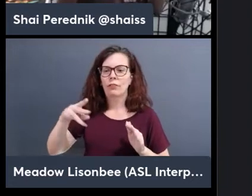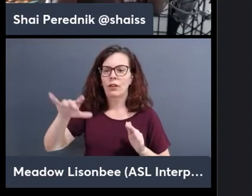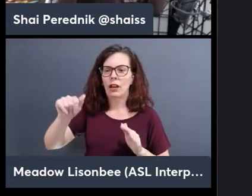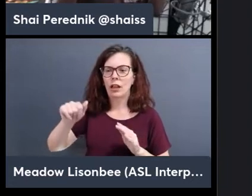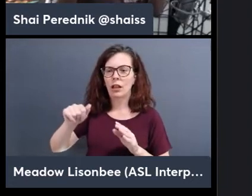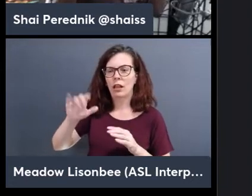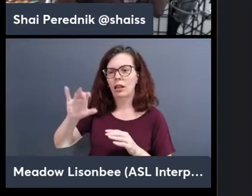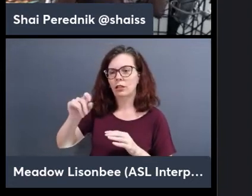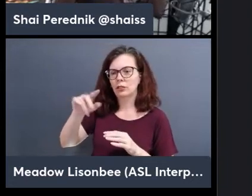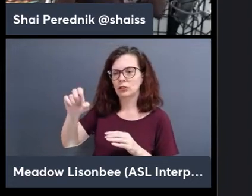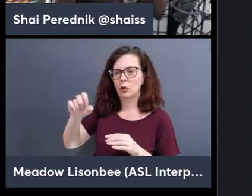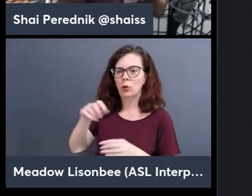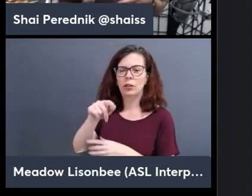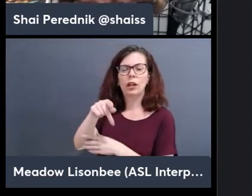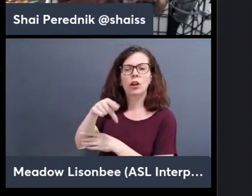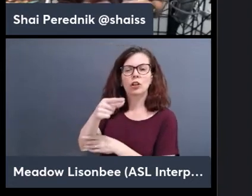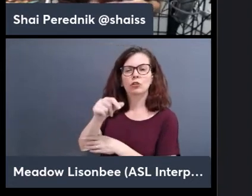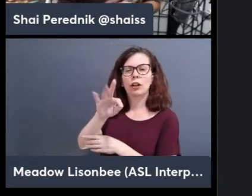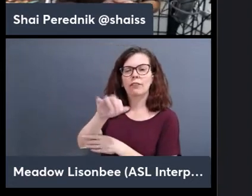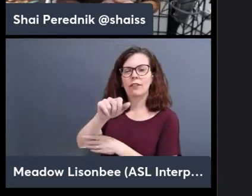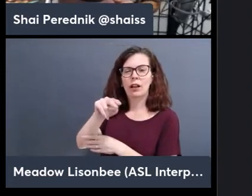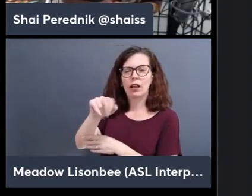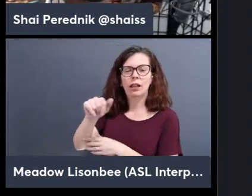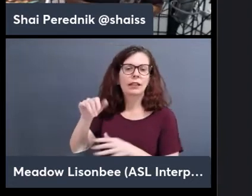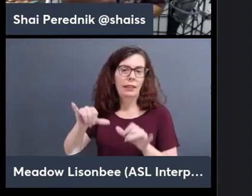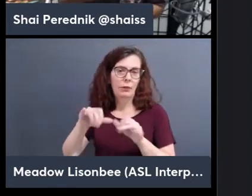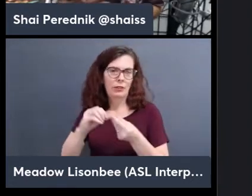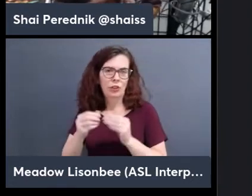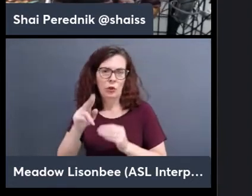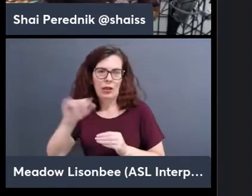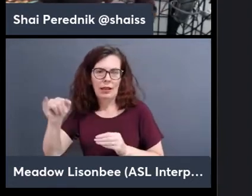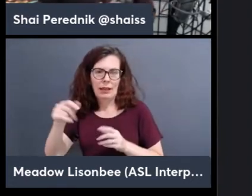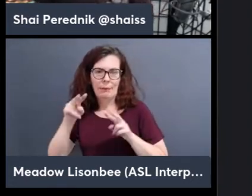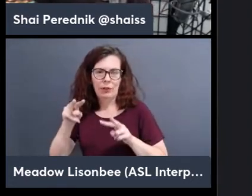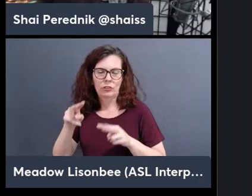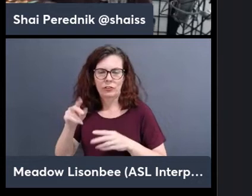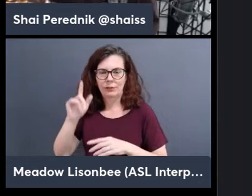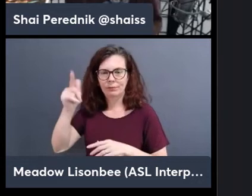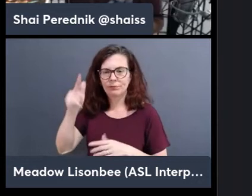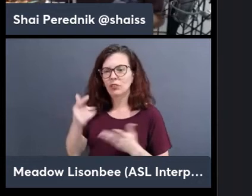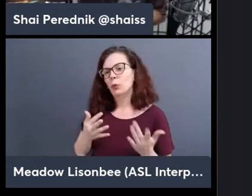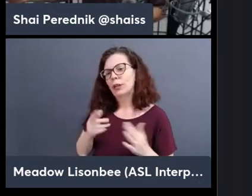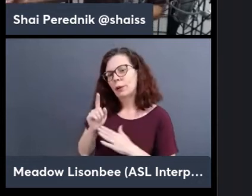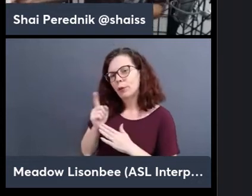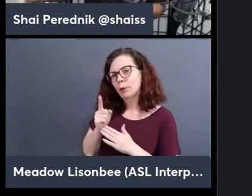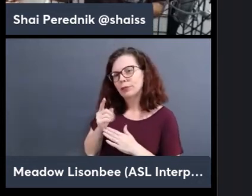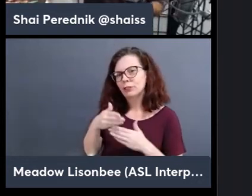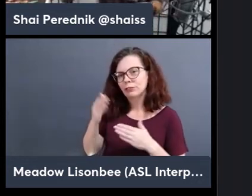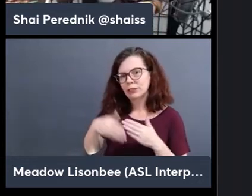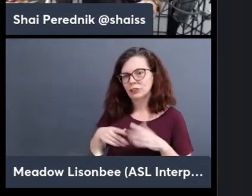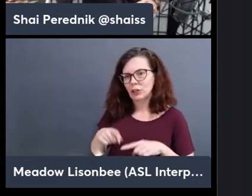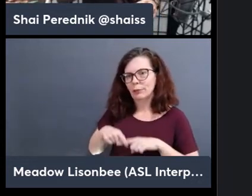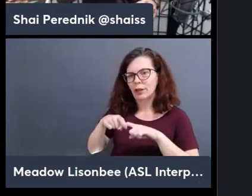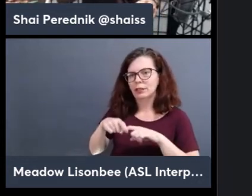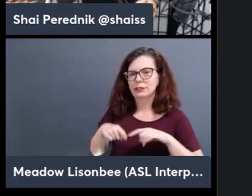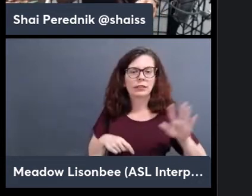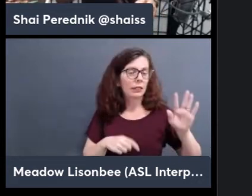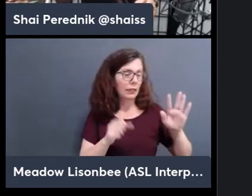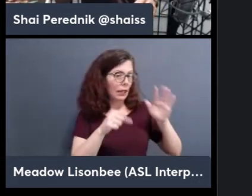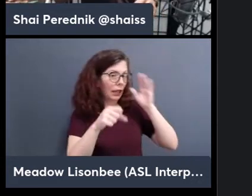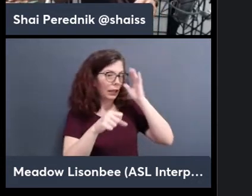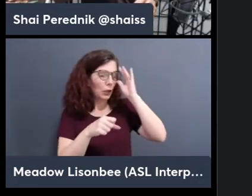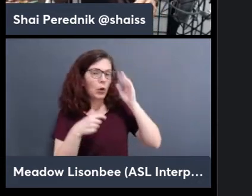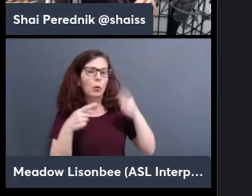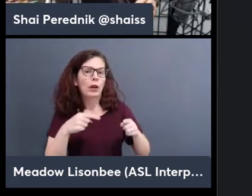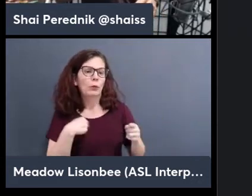is the metrics and UI and monitoring layer. So let's give that a moment to finish here. I will pause and kiss. Call out, while we're